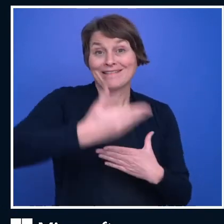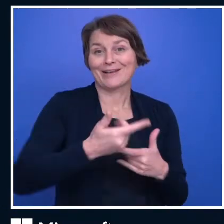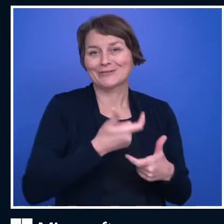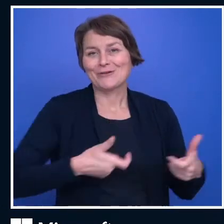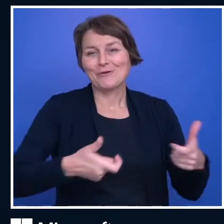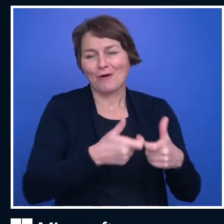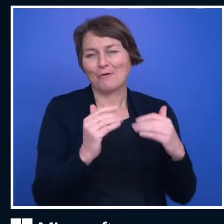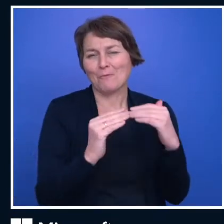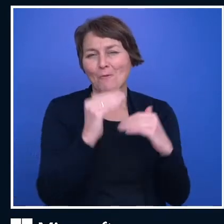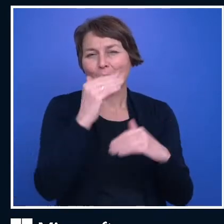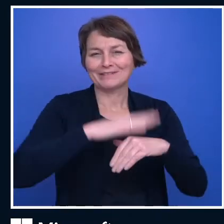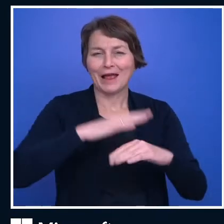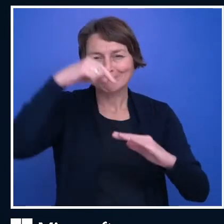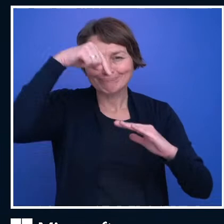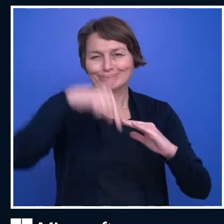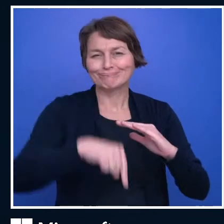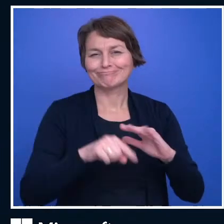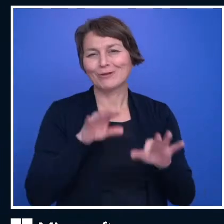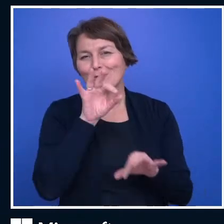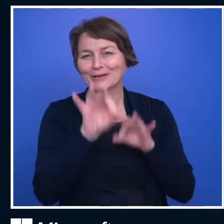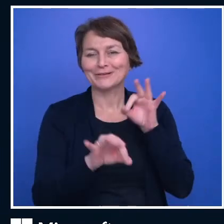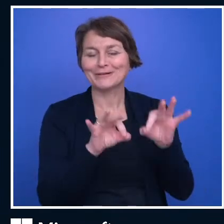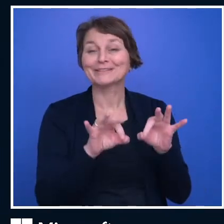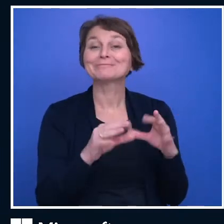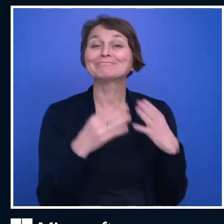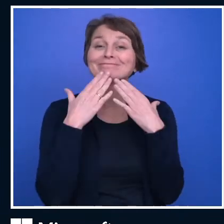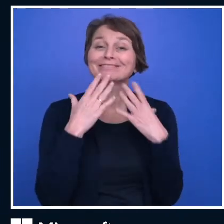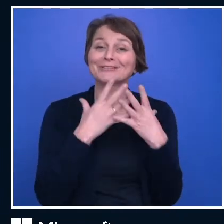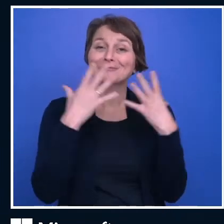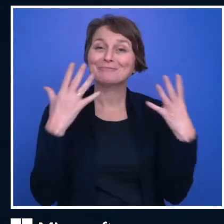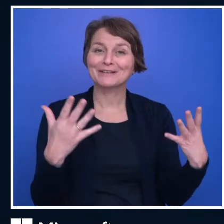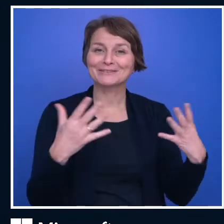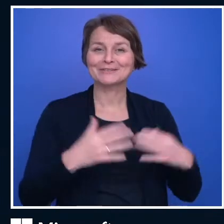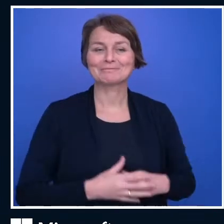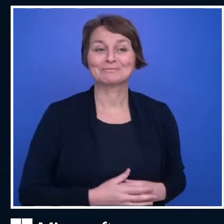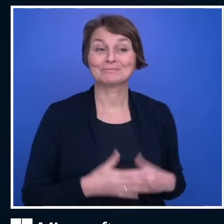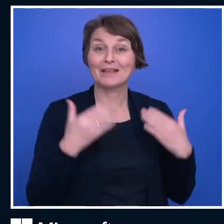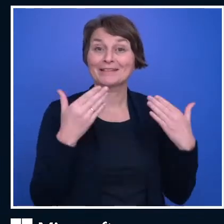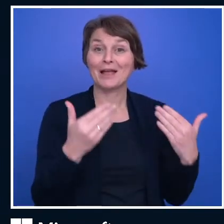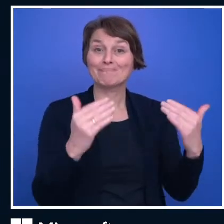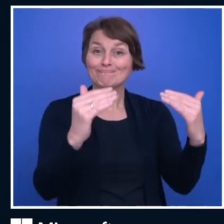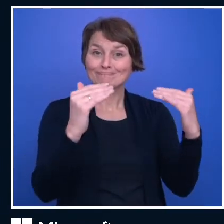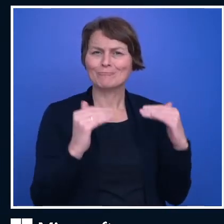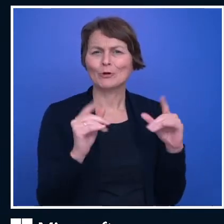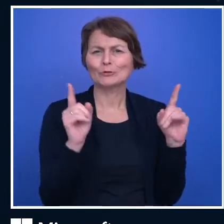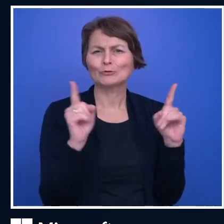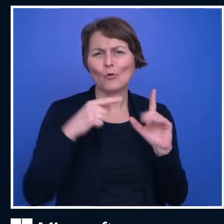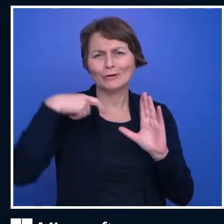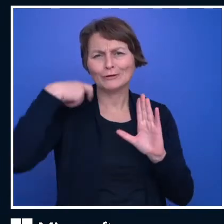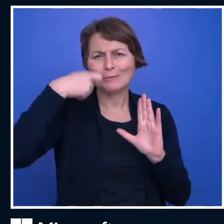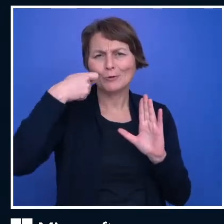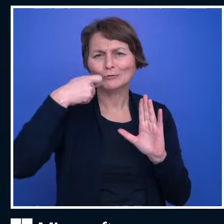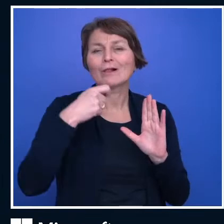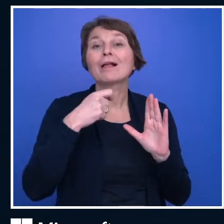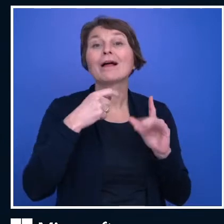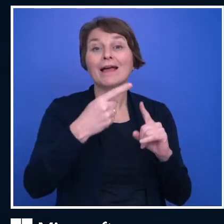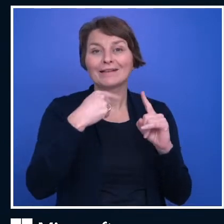this, again, thank you so much. And we will now run a short commercial before our next session.